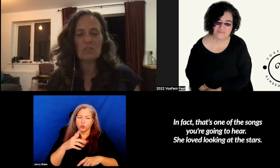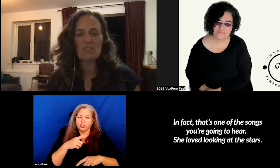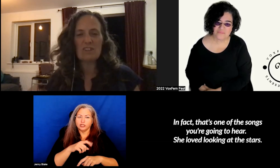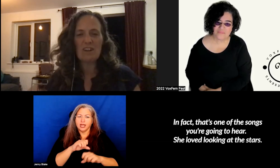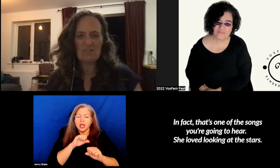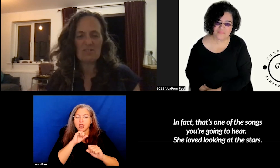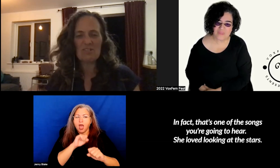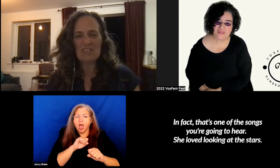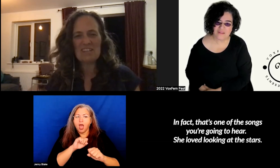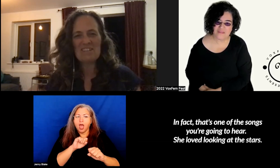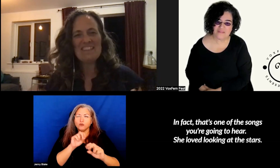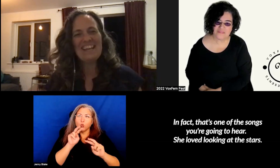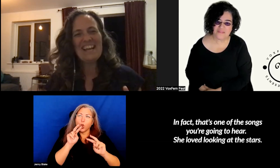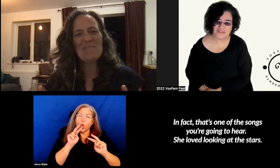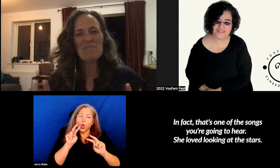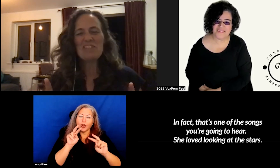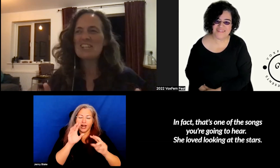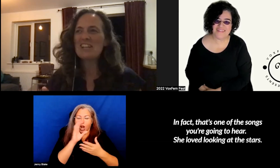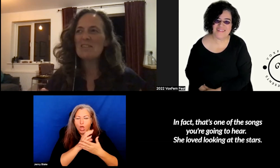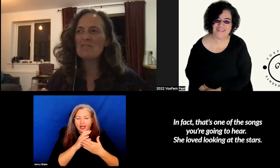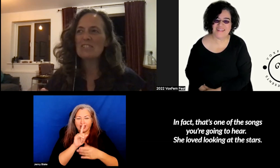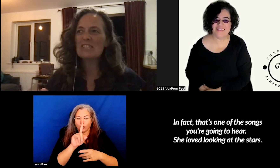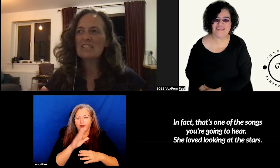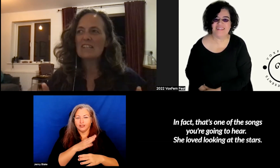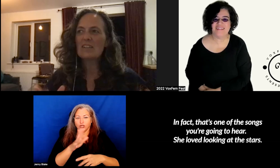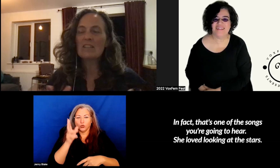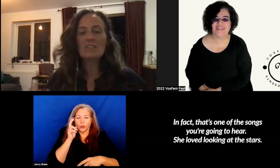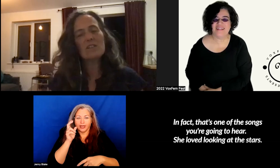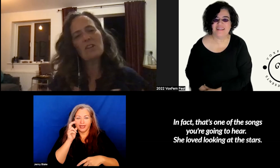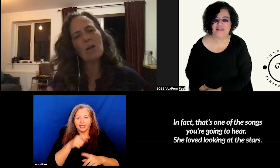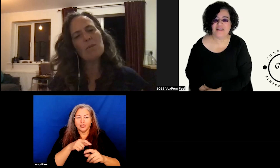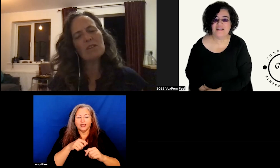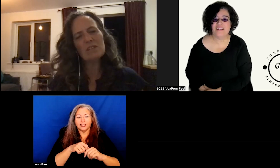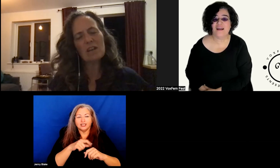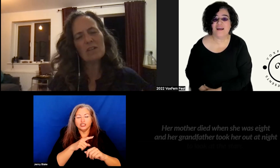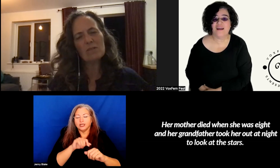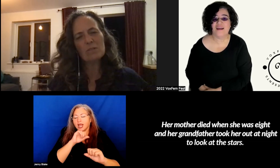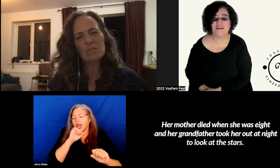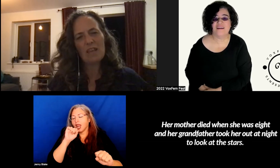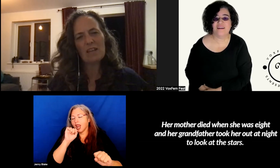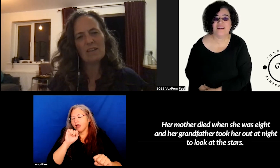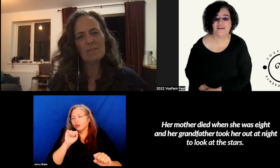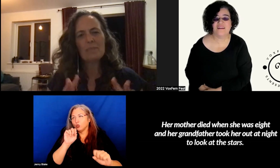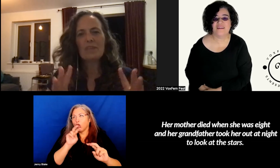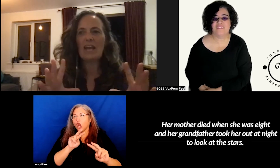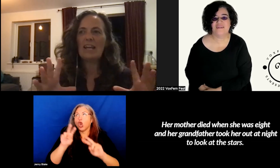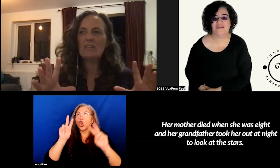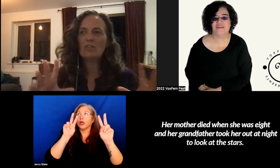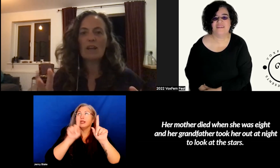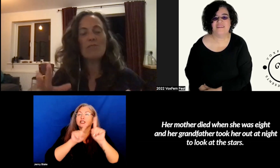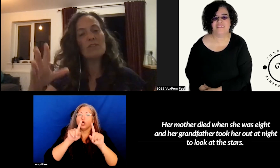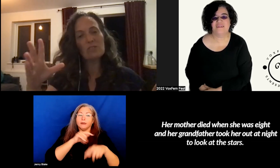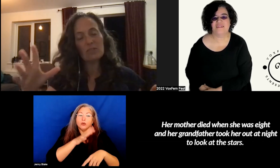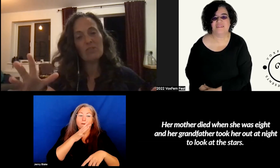that's one of the songs you're going to hear. She loved looking at the stars. Her mother died when she was 8, and